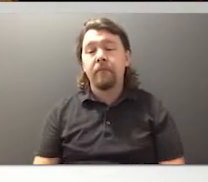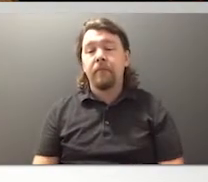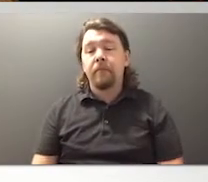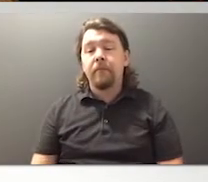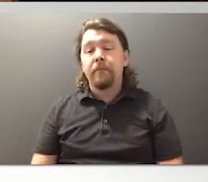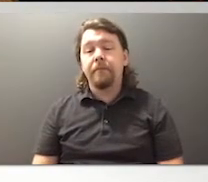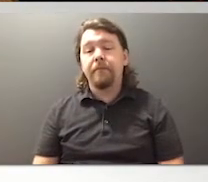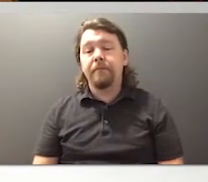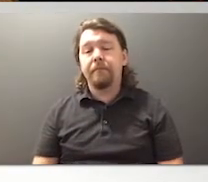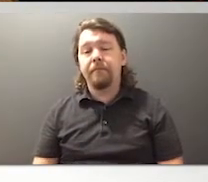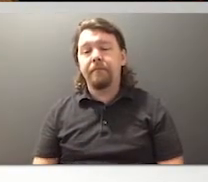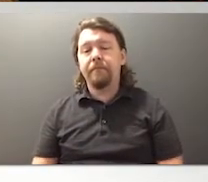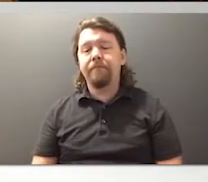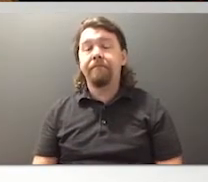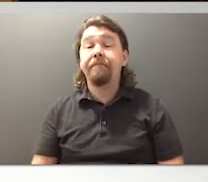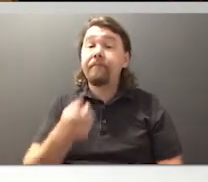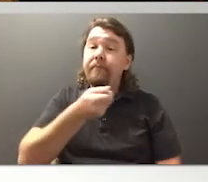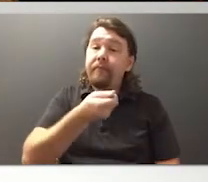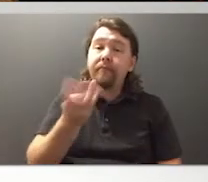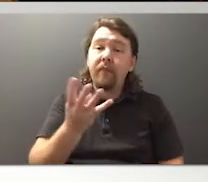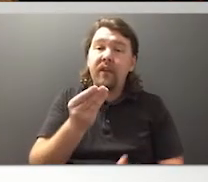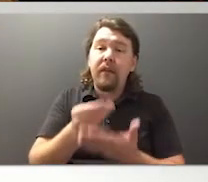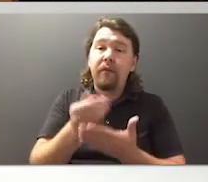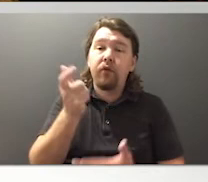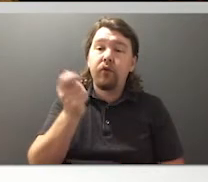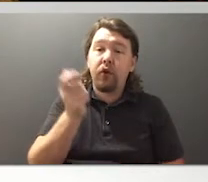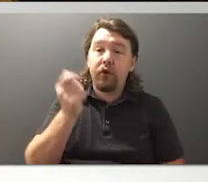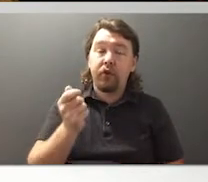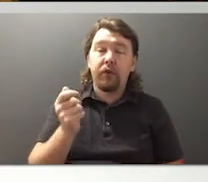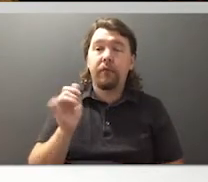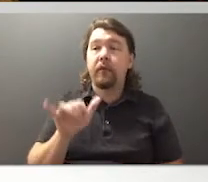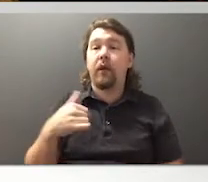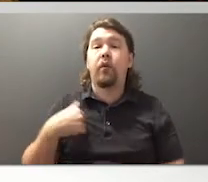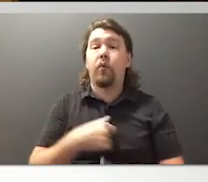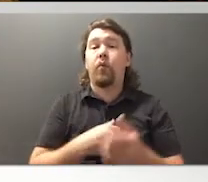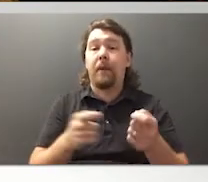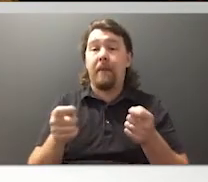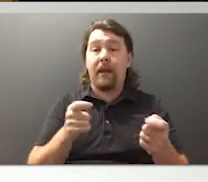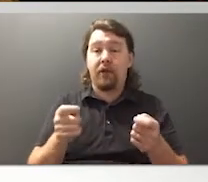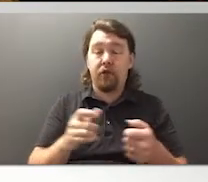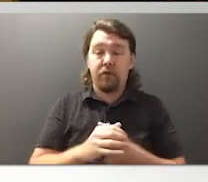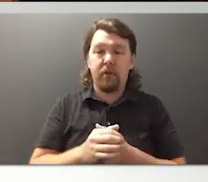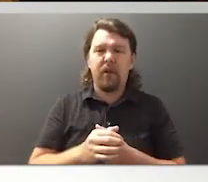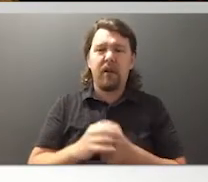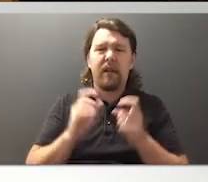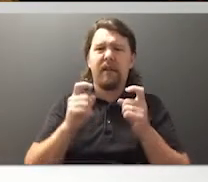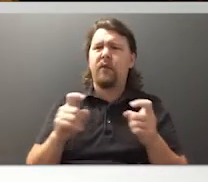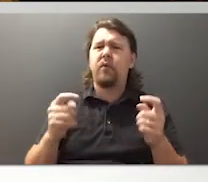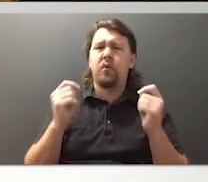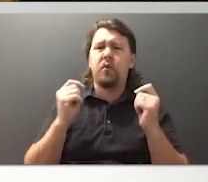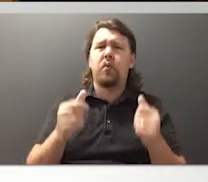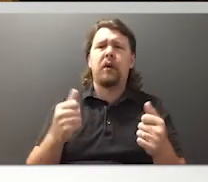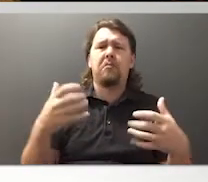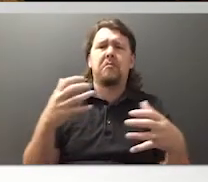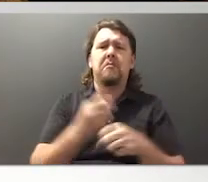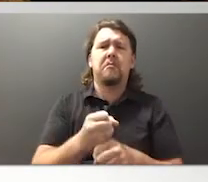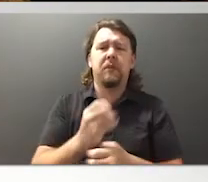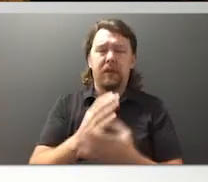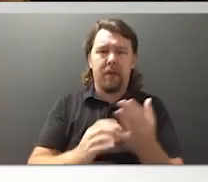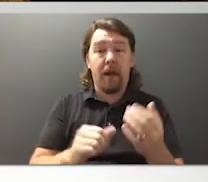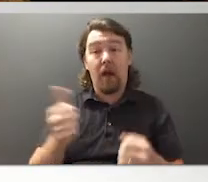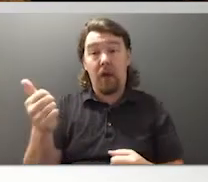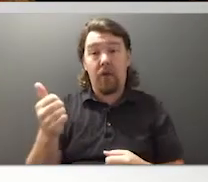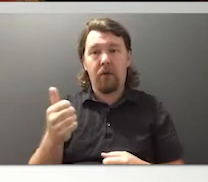So there are several scholarships that we manage, and I want to give you just a real quick overview of some of the other ones outside